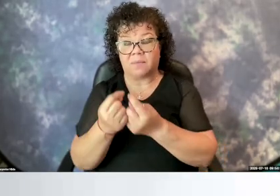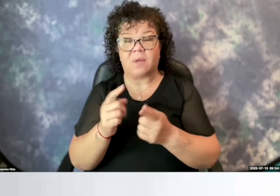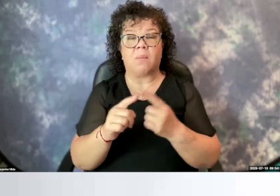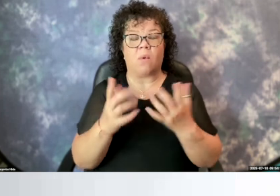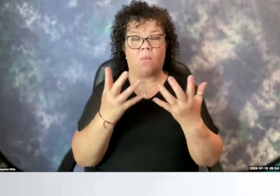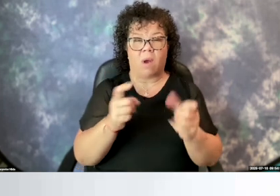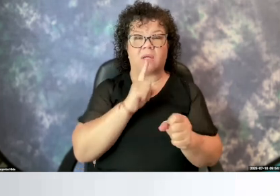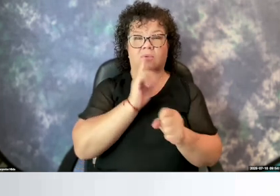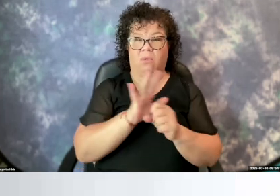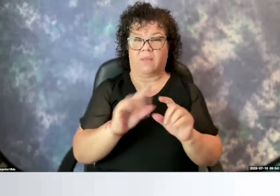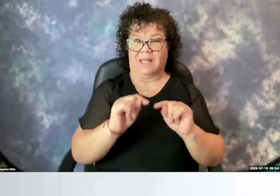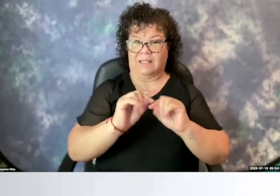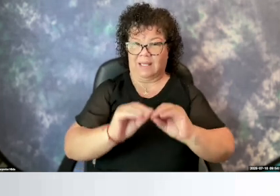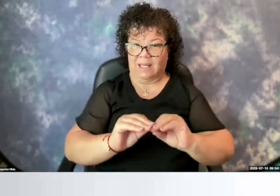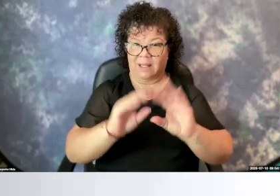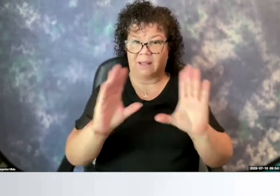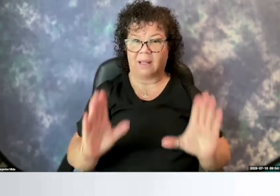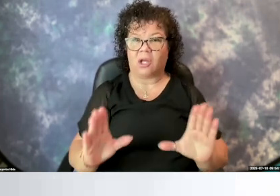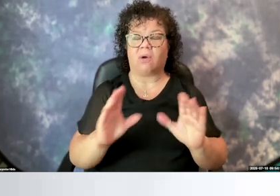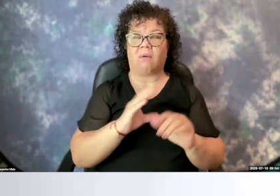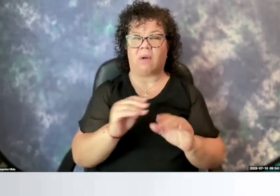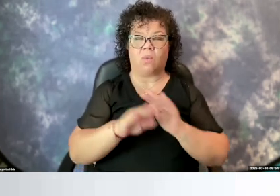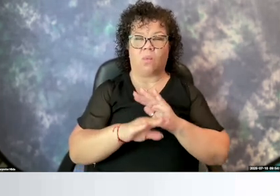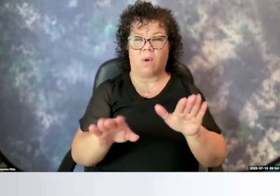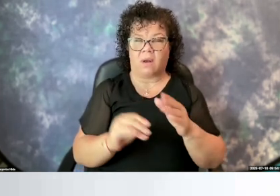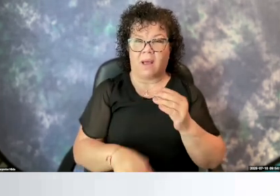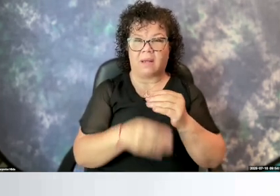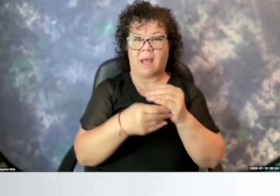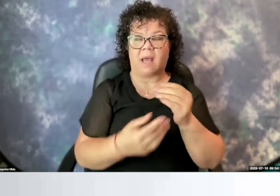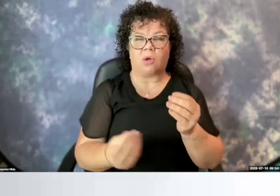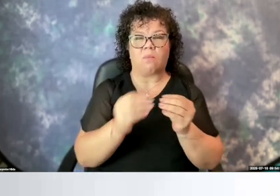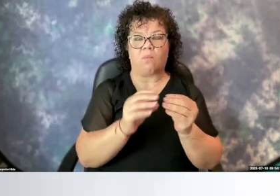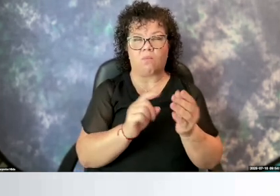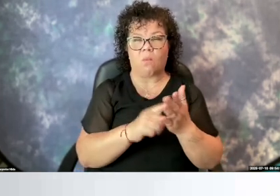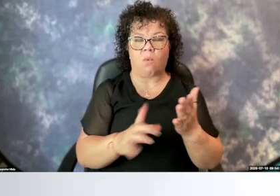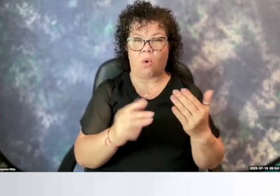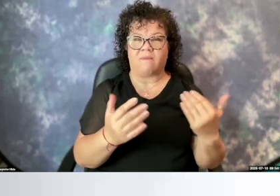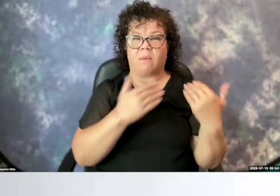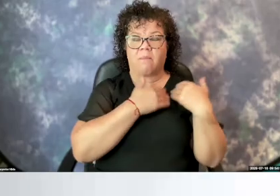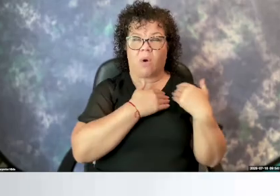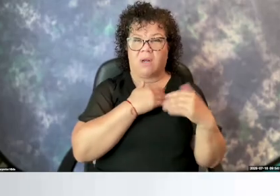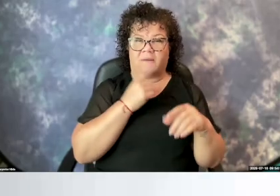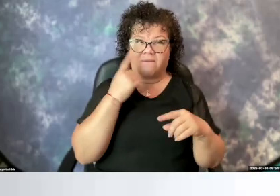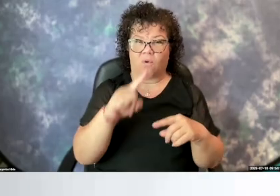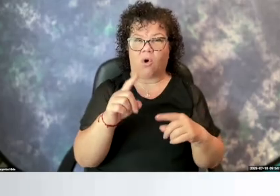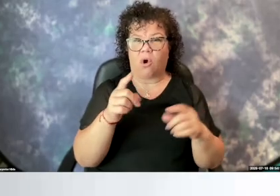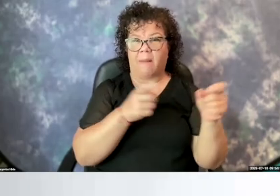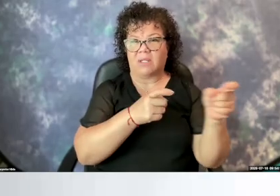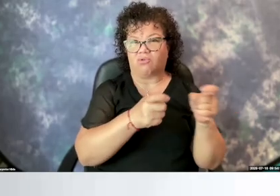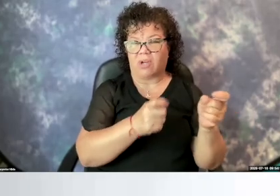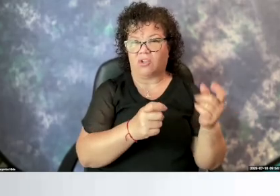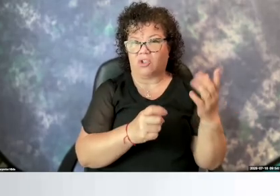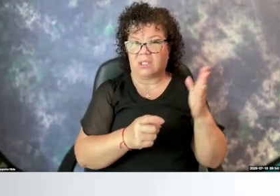making sure it's clear and that we're not adding substantial kind of significant burden there on the administration